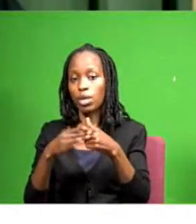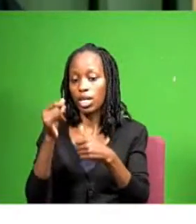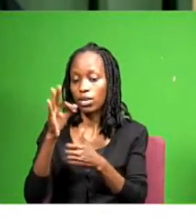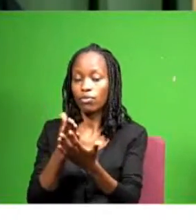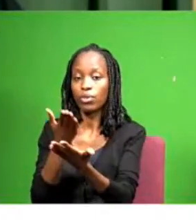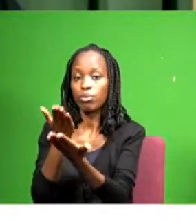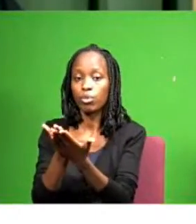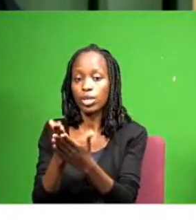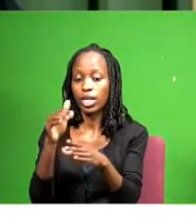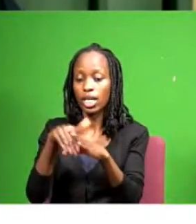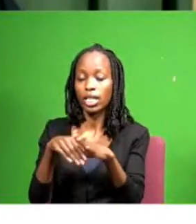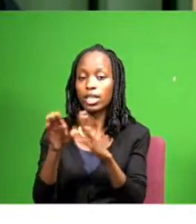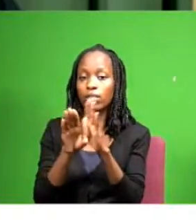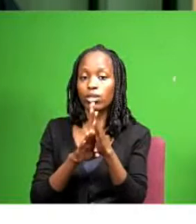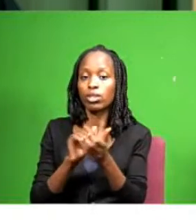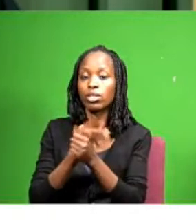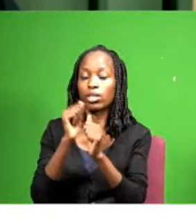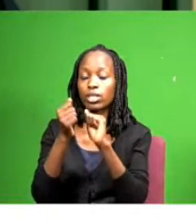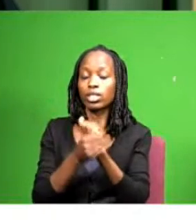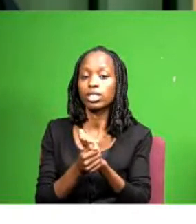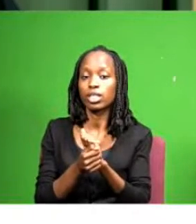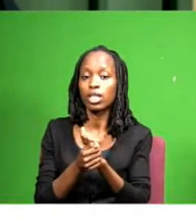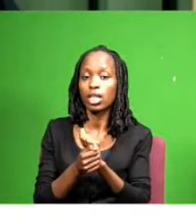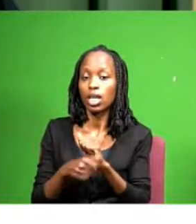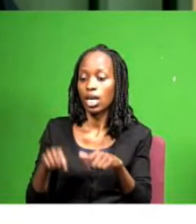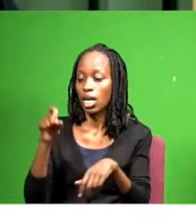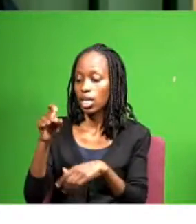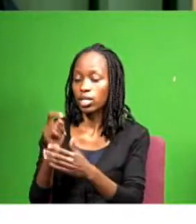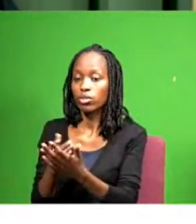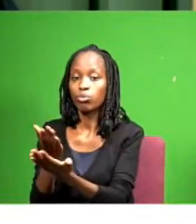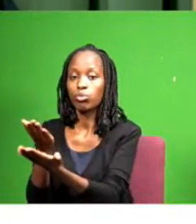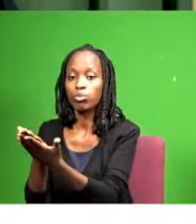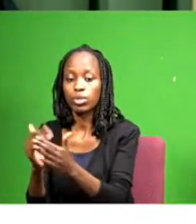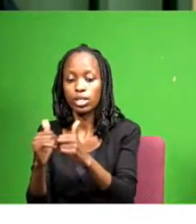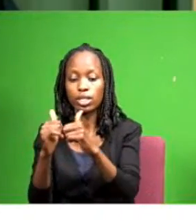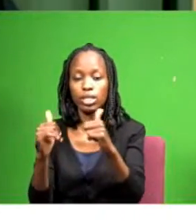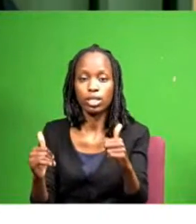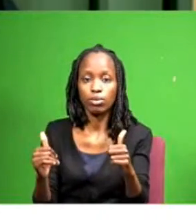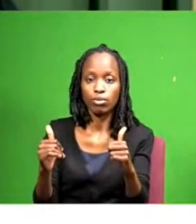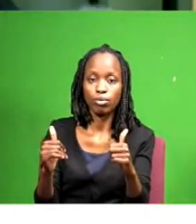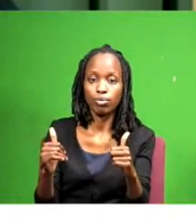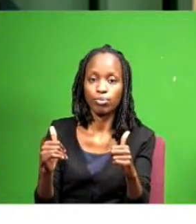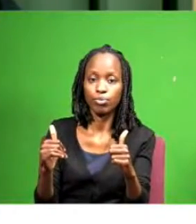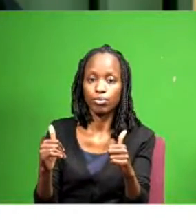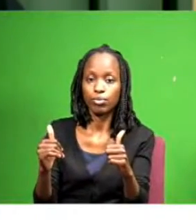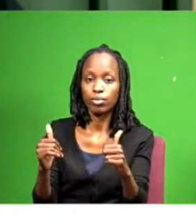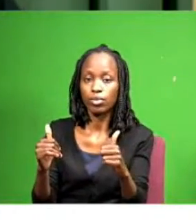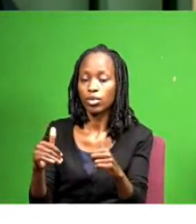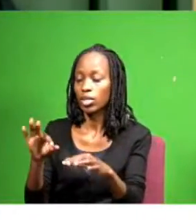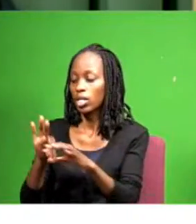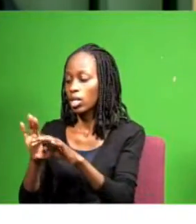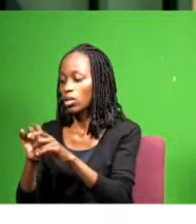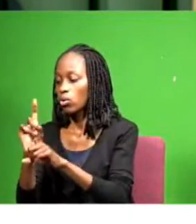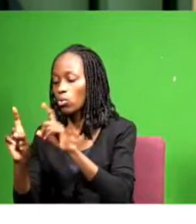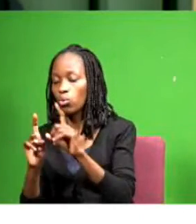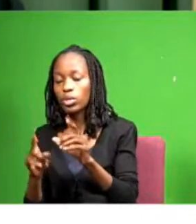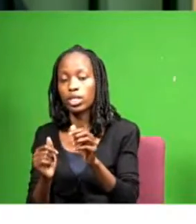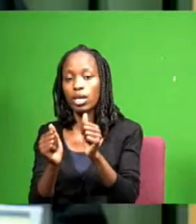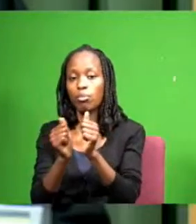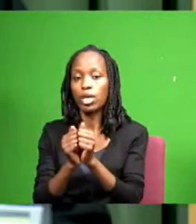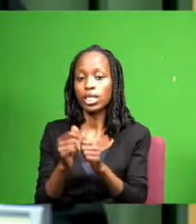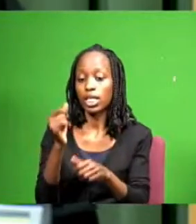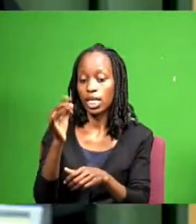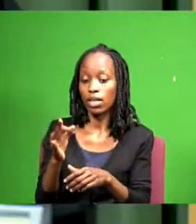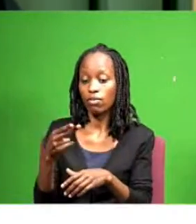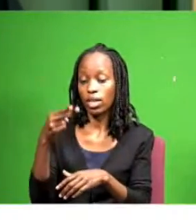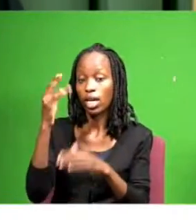contained in the Constitution Amendment Bill are to be submitted as separate and distinct referendum questions. Number 10, whether the High